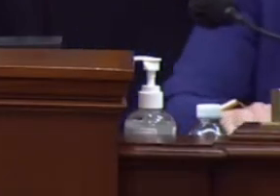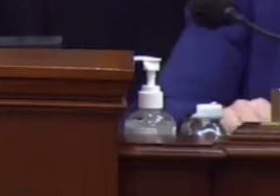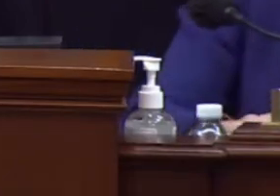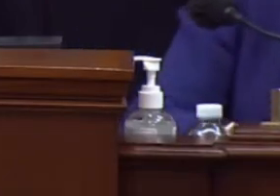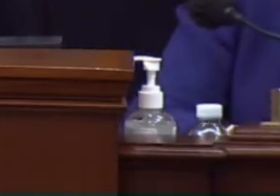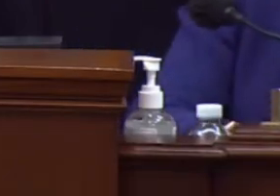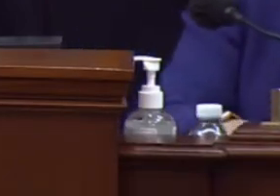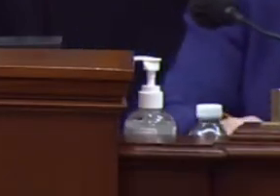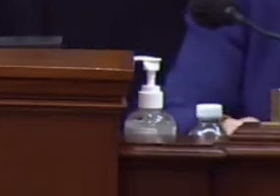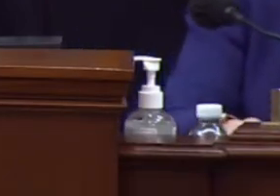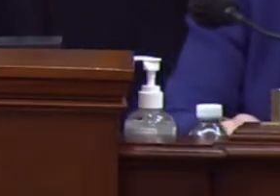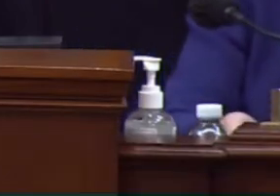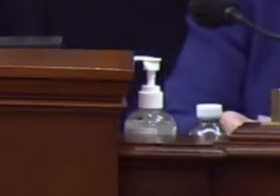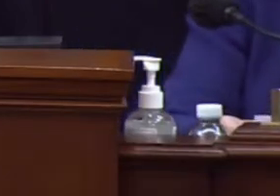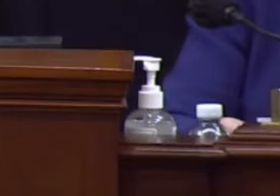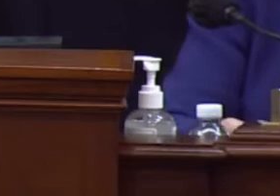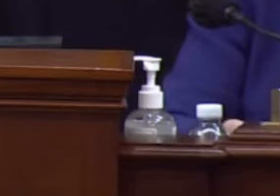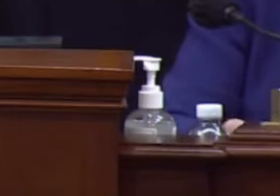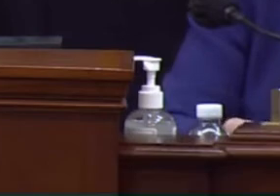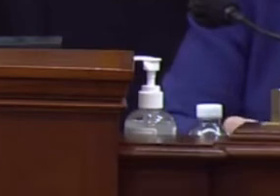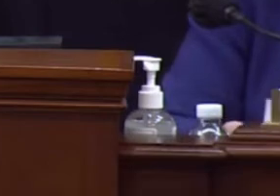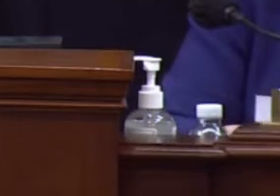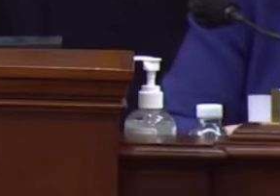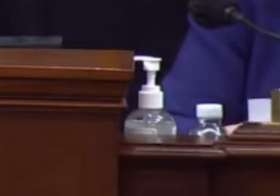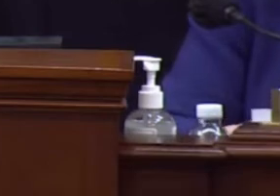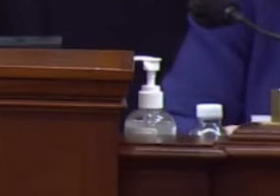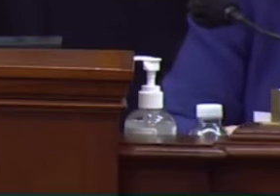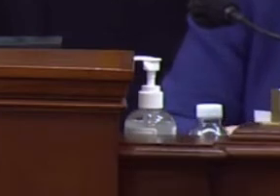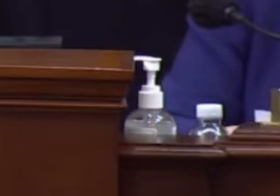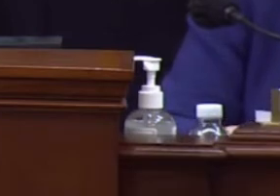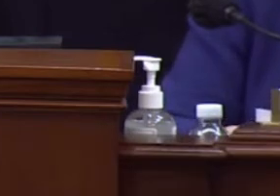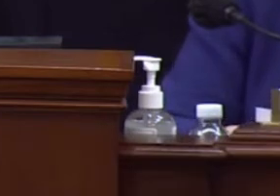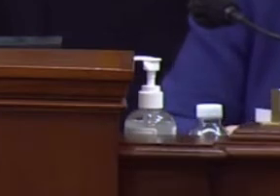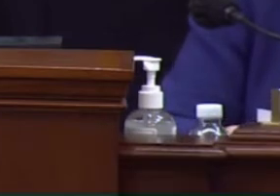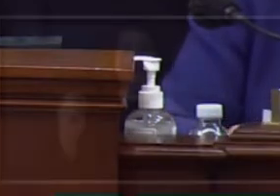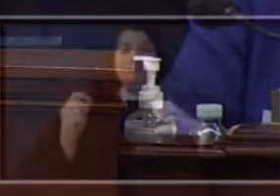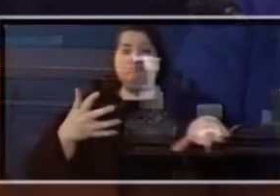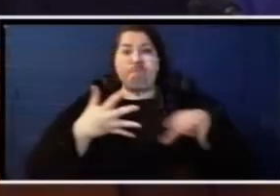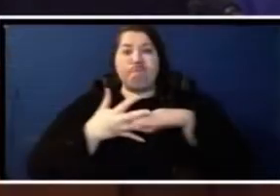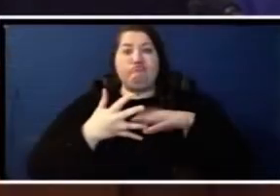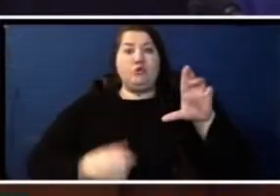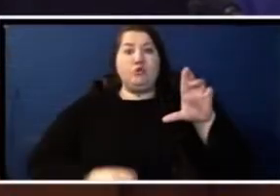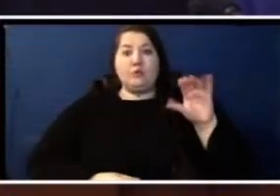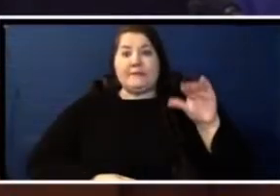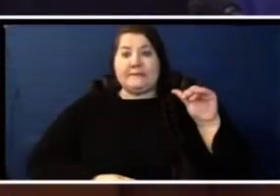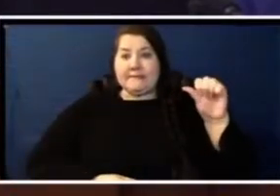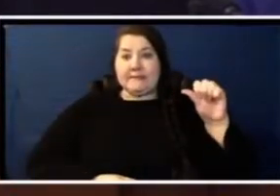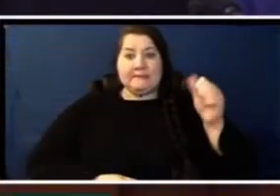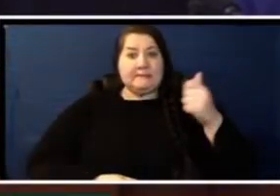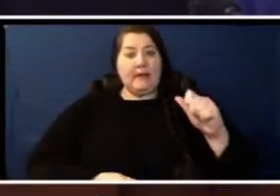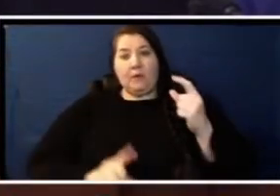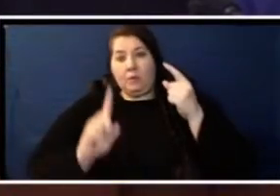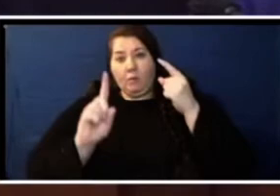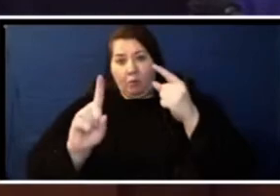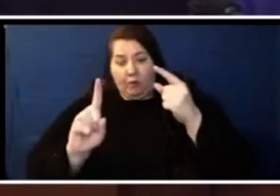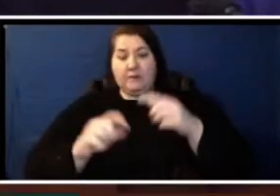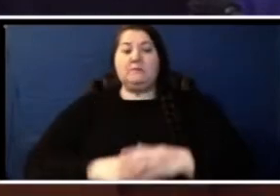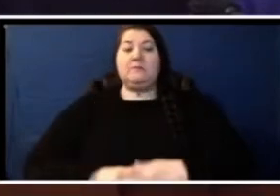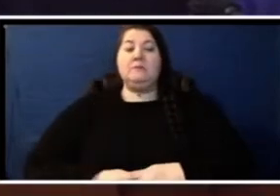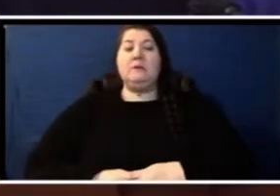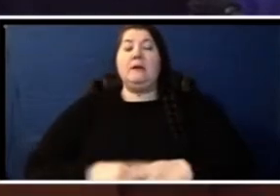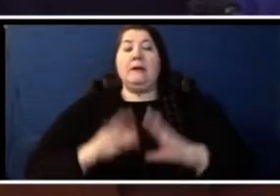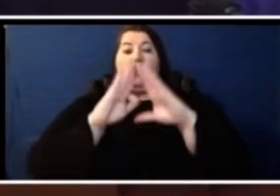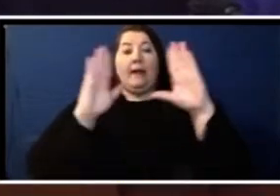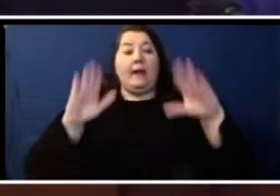is authorized to declare the committee in recess at any point. Pursuant to House Deposition